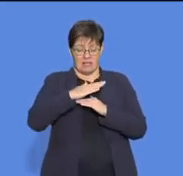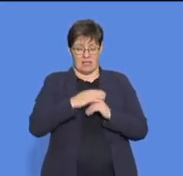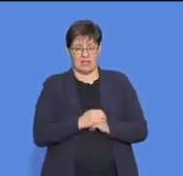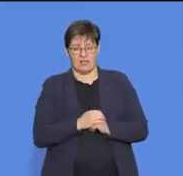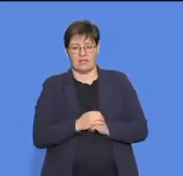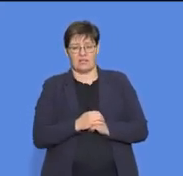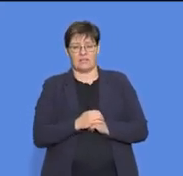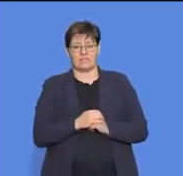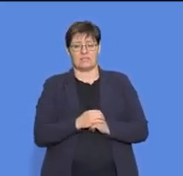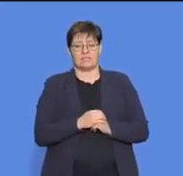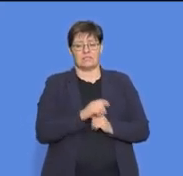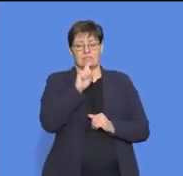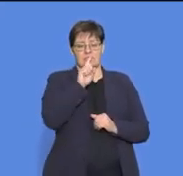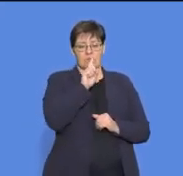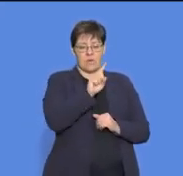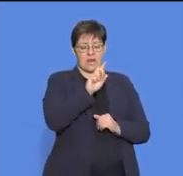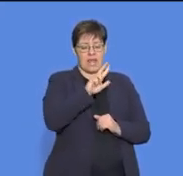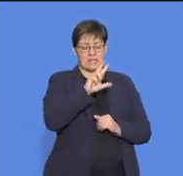angle S will equal to